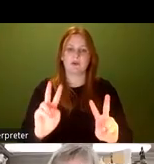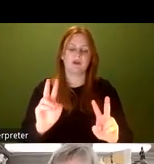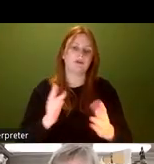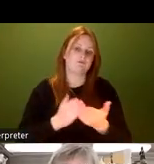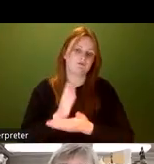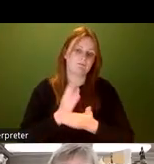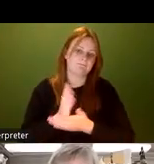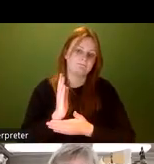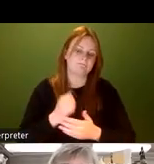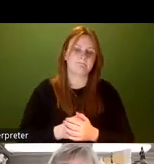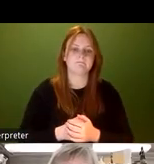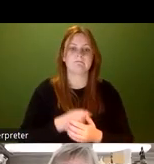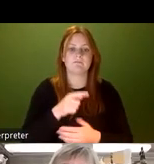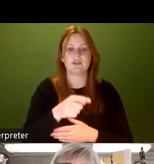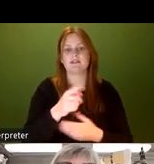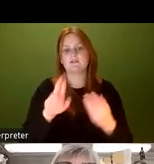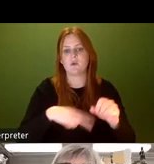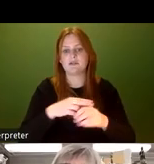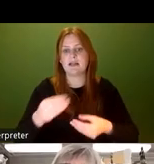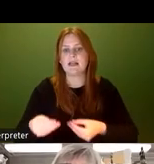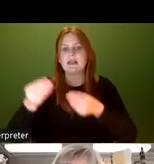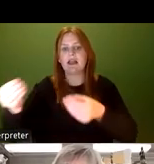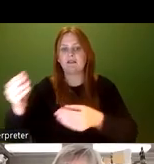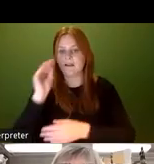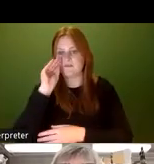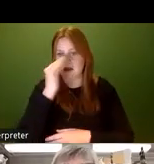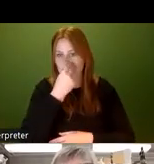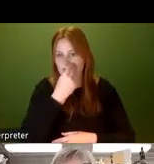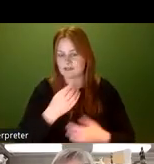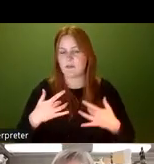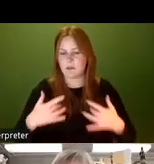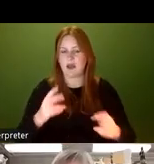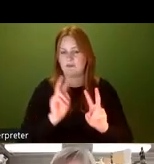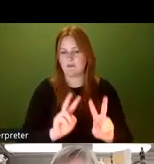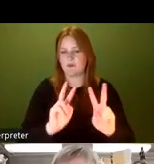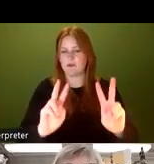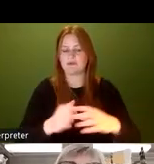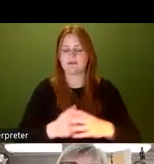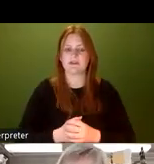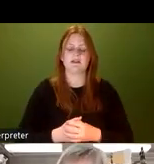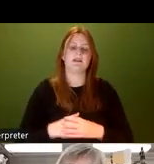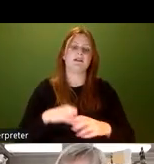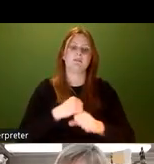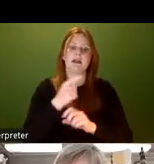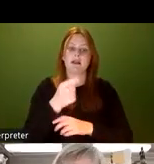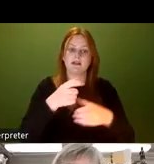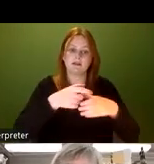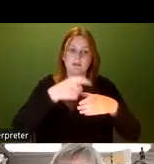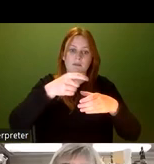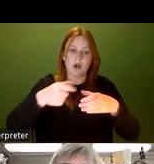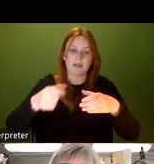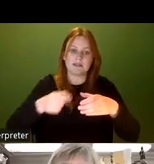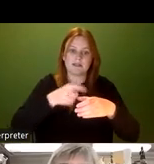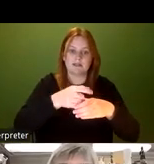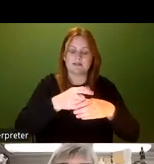case, of course, the giving of flowers. And I made these pots with